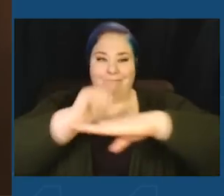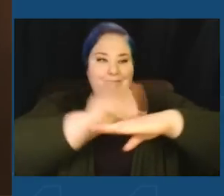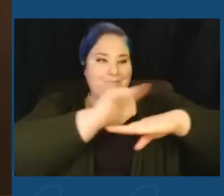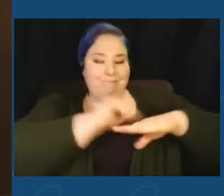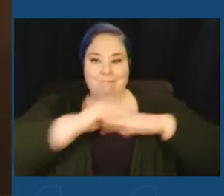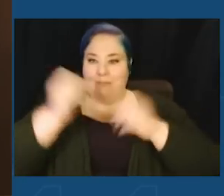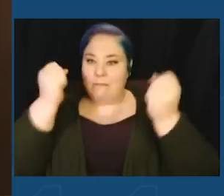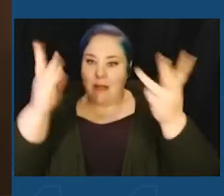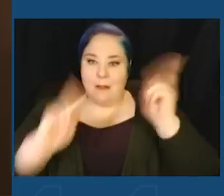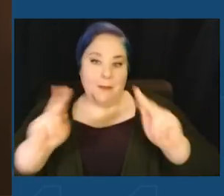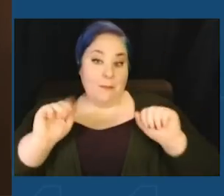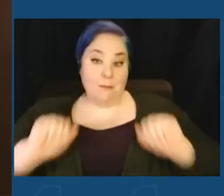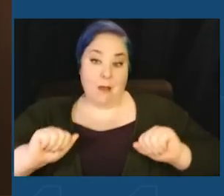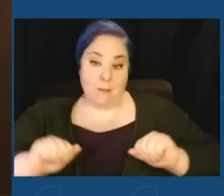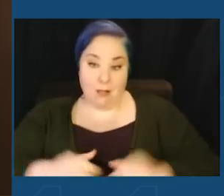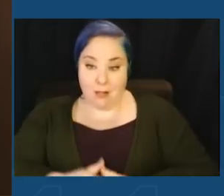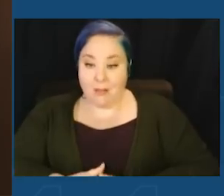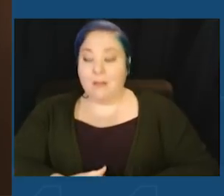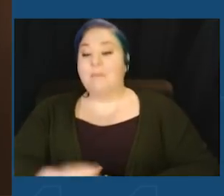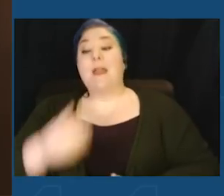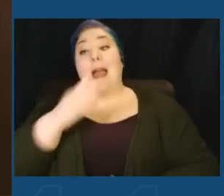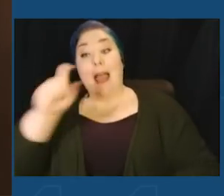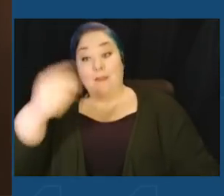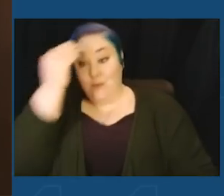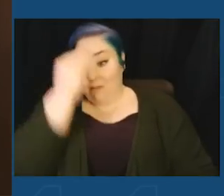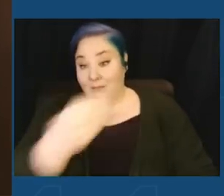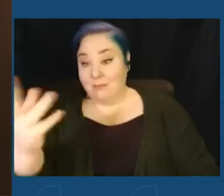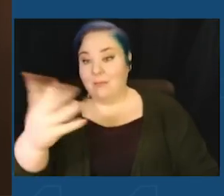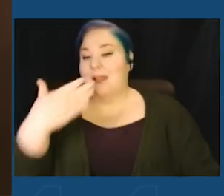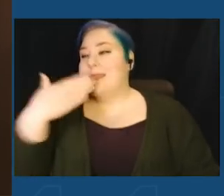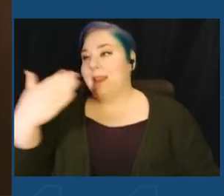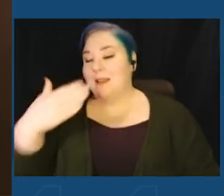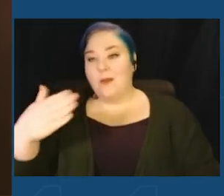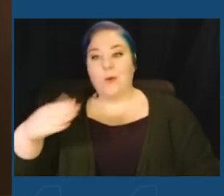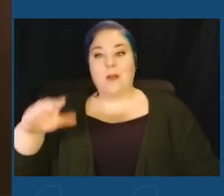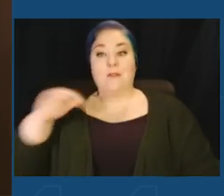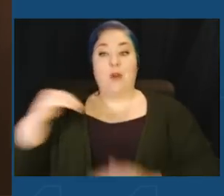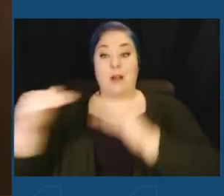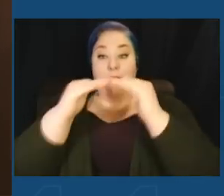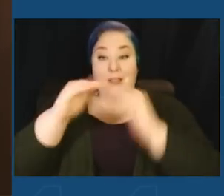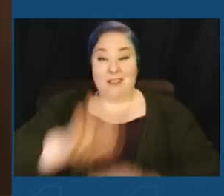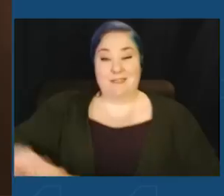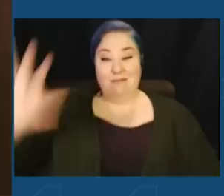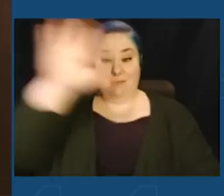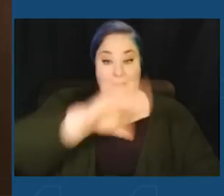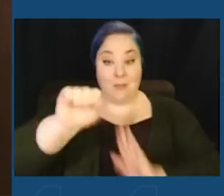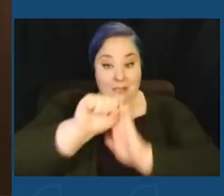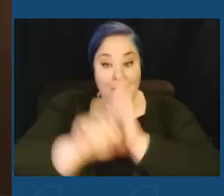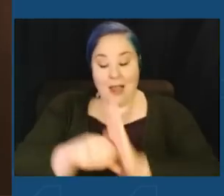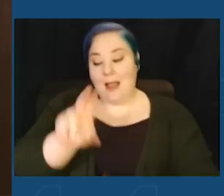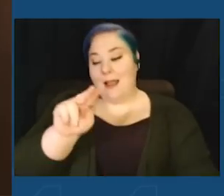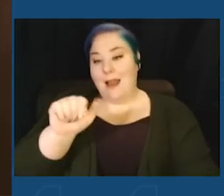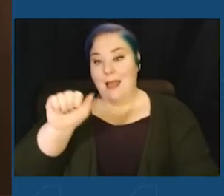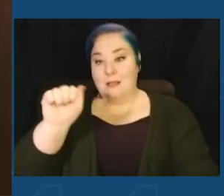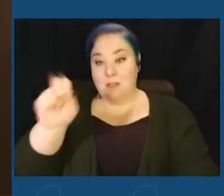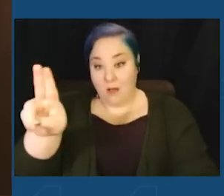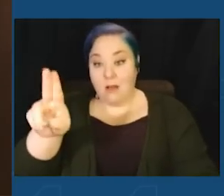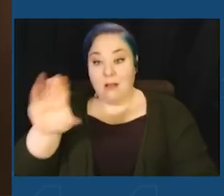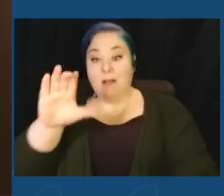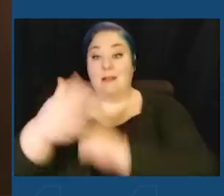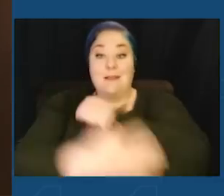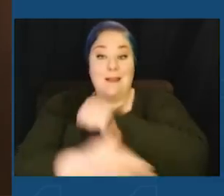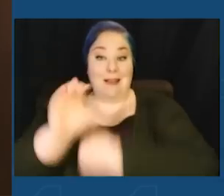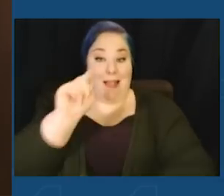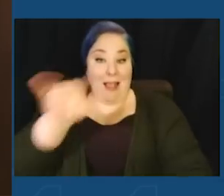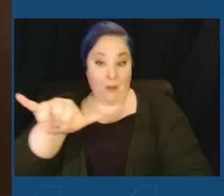I also have to give a shout out to our friends and colleagues across New York State. Nassau County has reached out to us and is sending a group right now of search